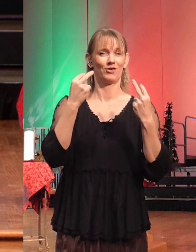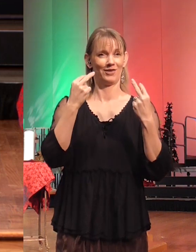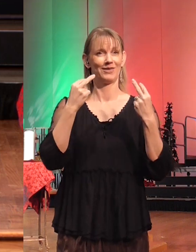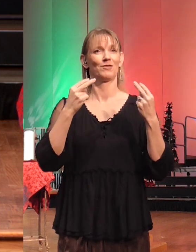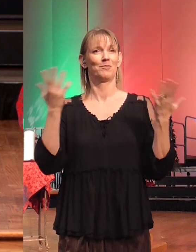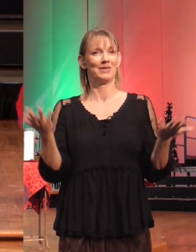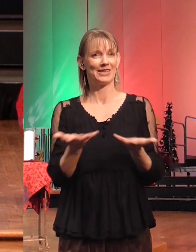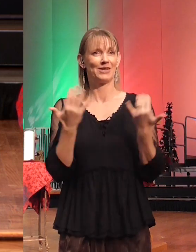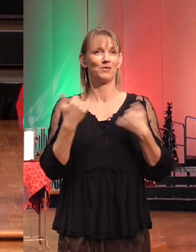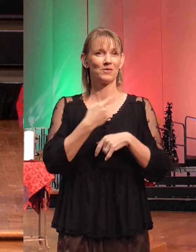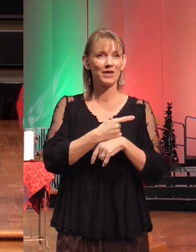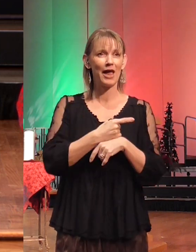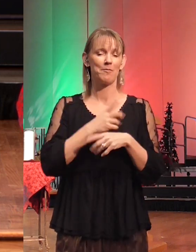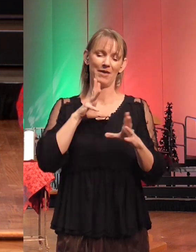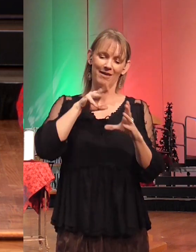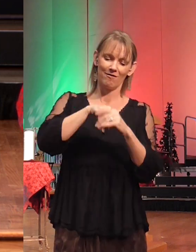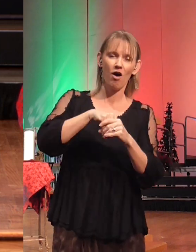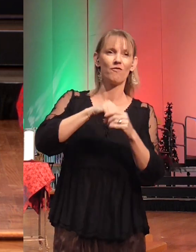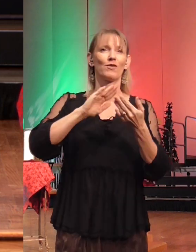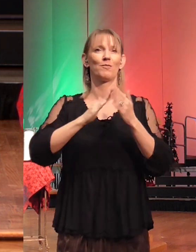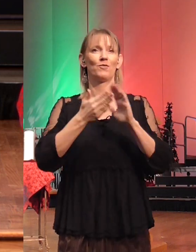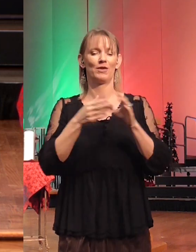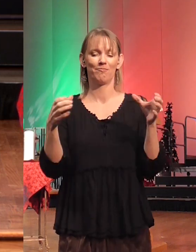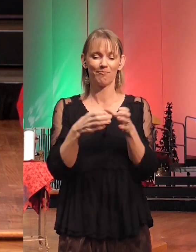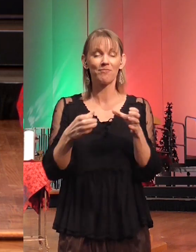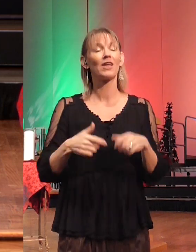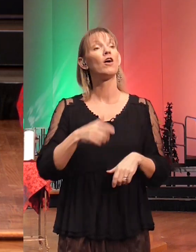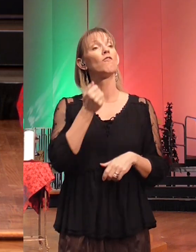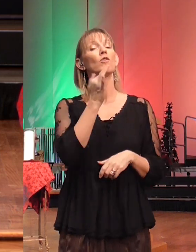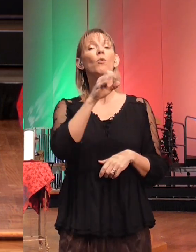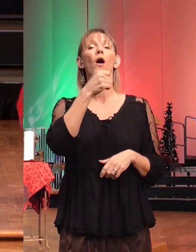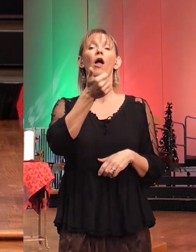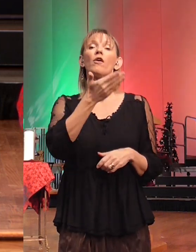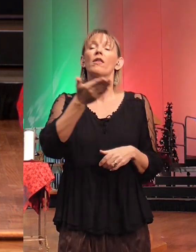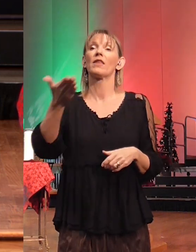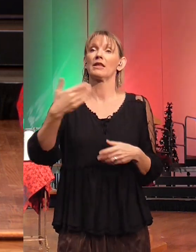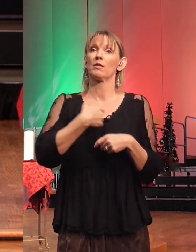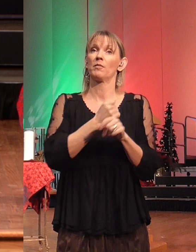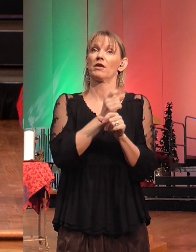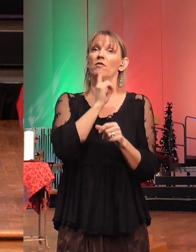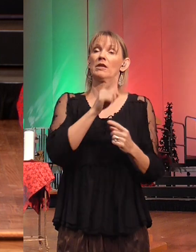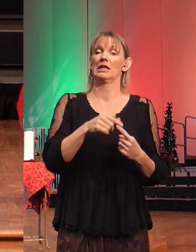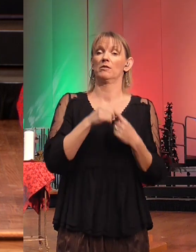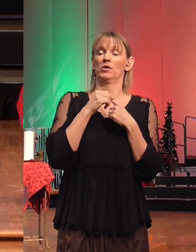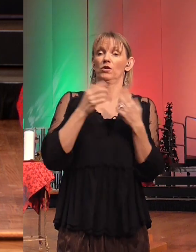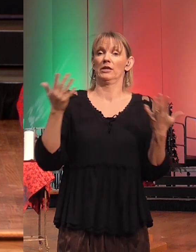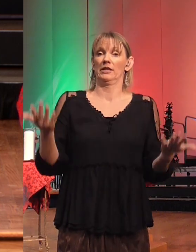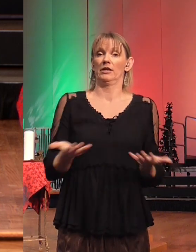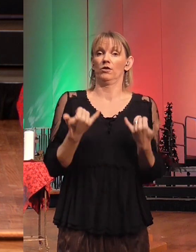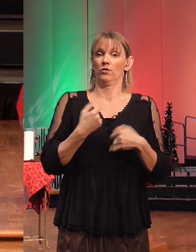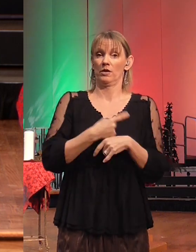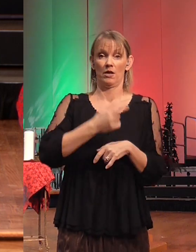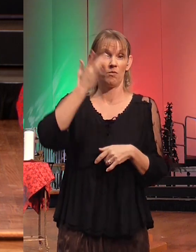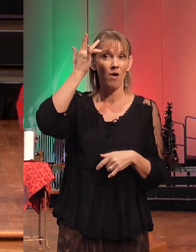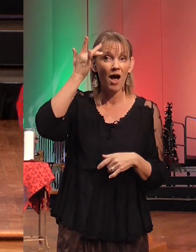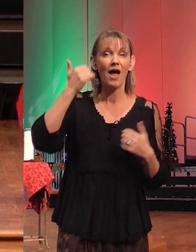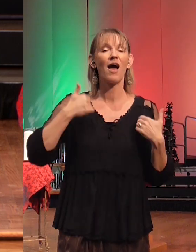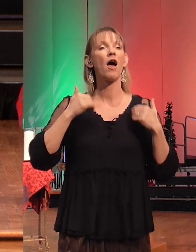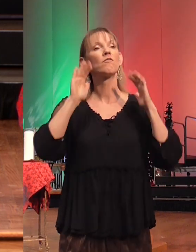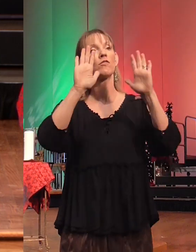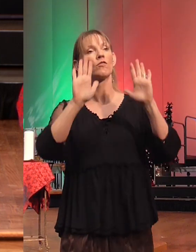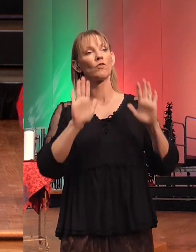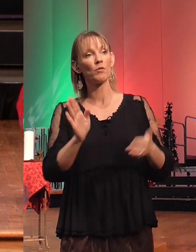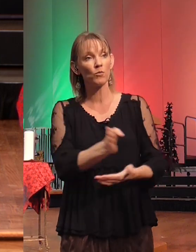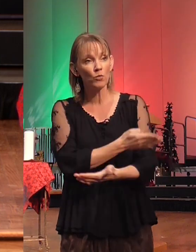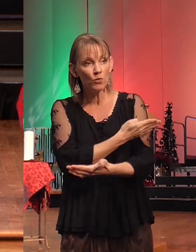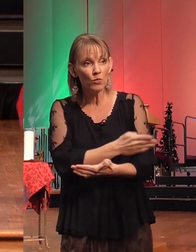right? Being in community. There are a few other elements, though, that make it really special to be here today. We've got great